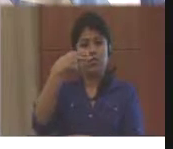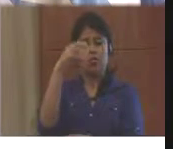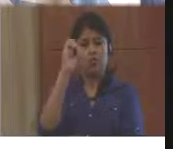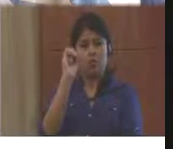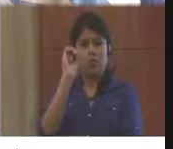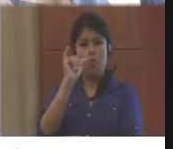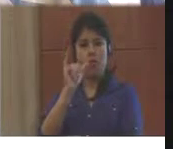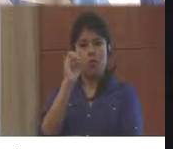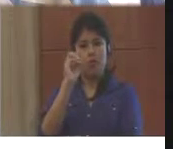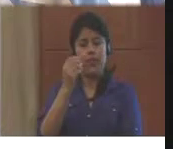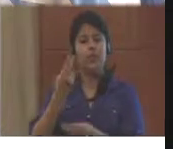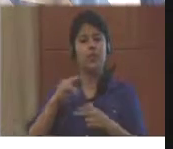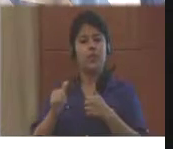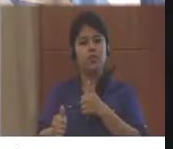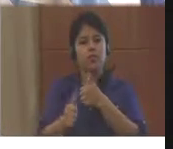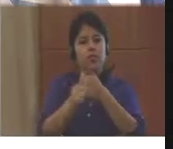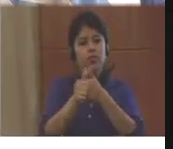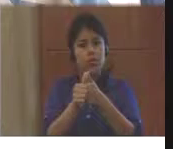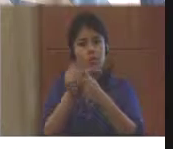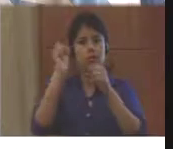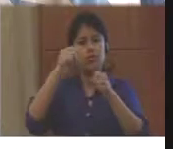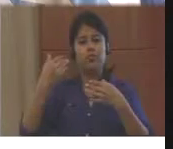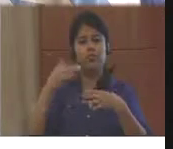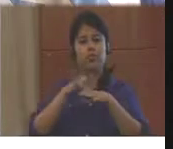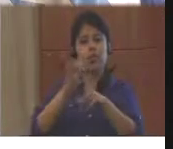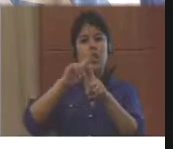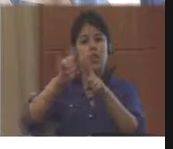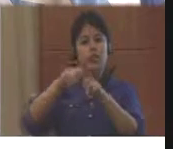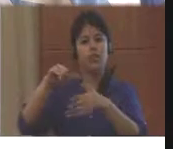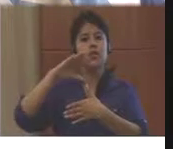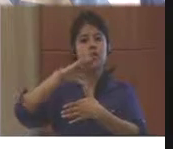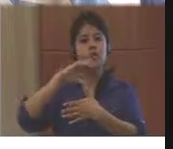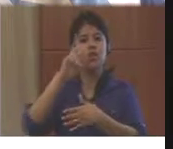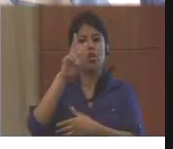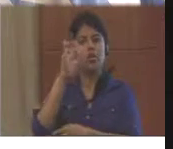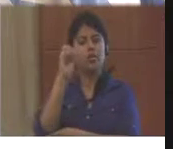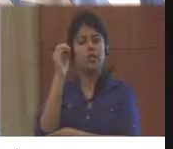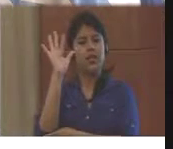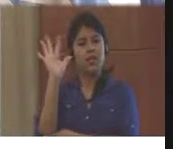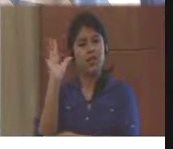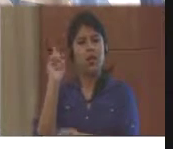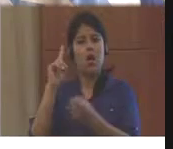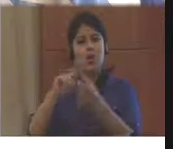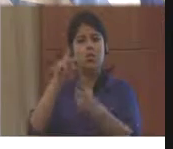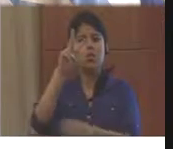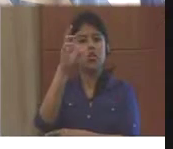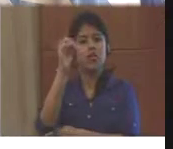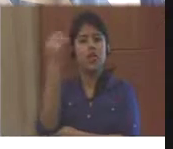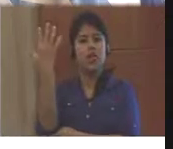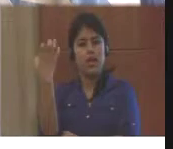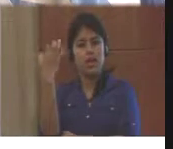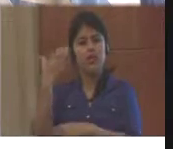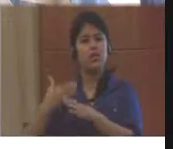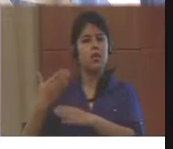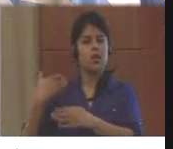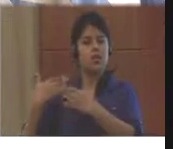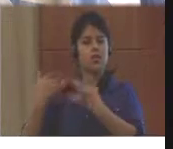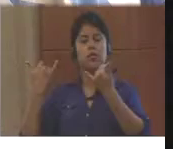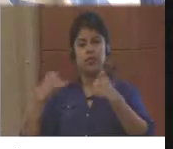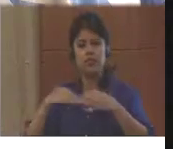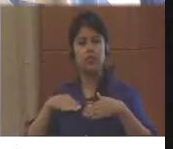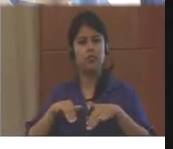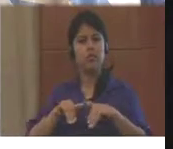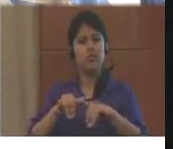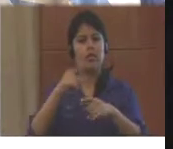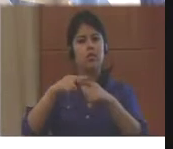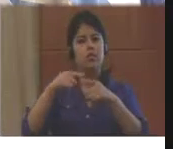urbanization. And let's hope that this coming Hyogo framework will integrate the lessons learned in Latin America from 2005 and to 2015 and